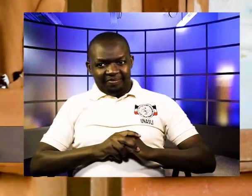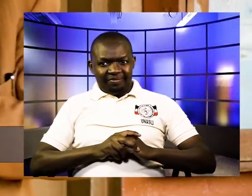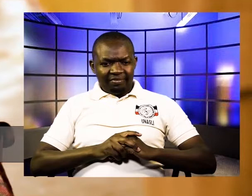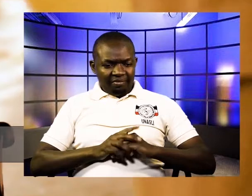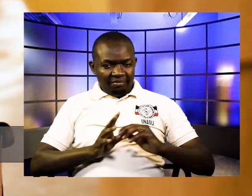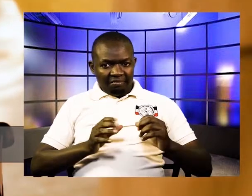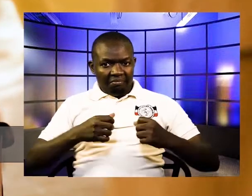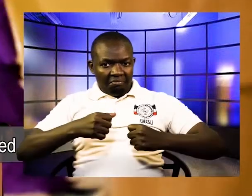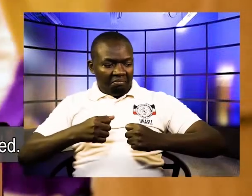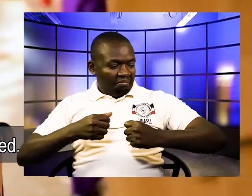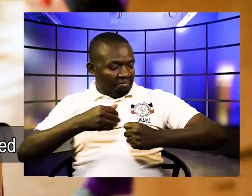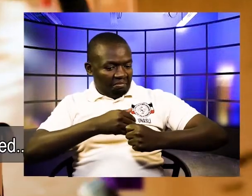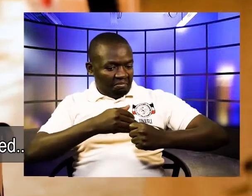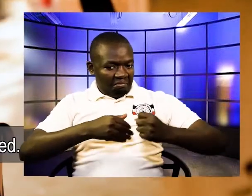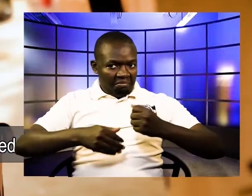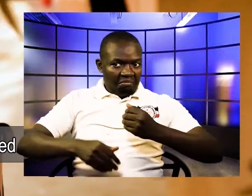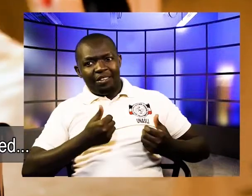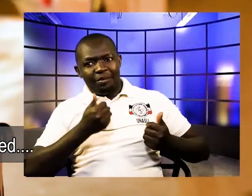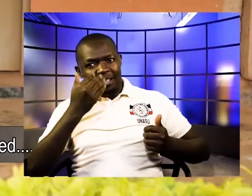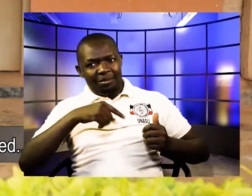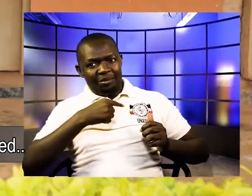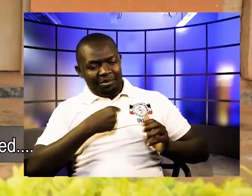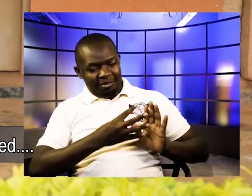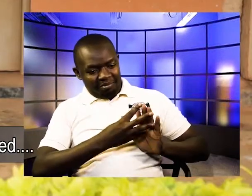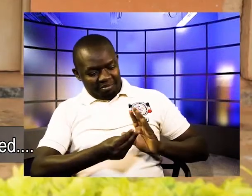Ate maudi le cha. Maudi le maru.